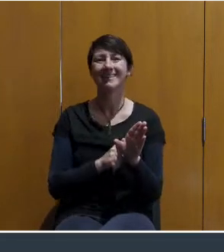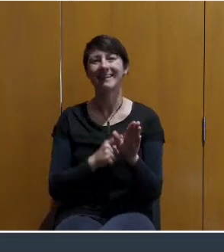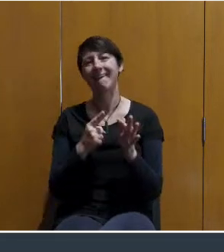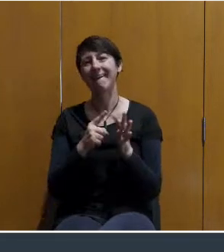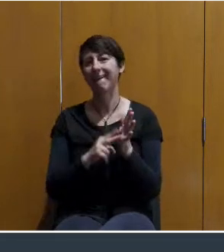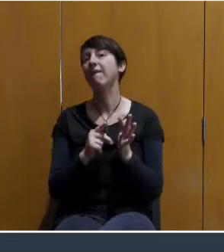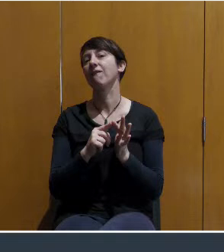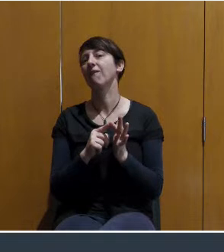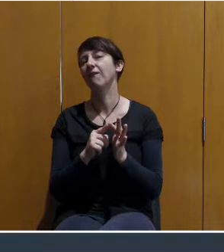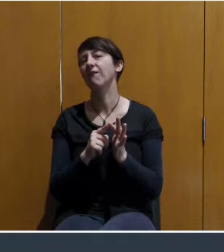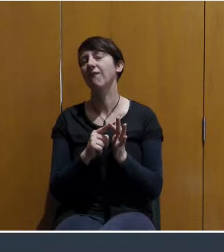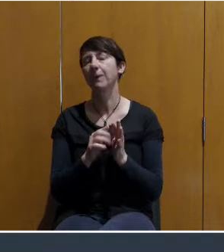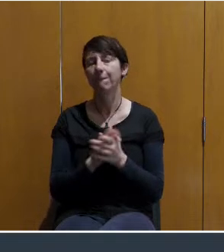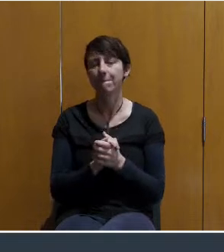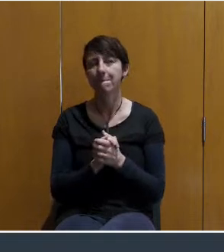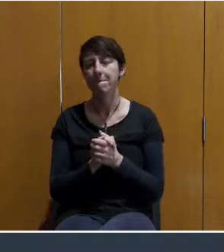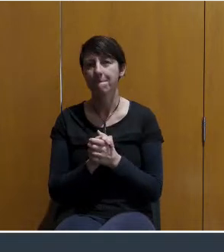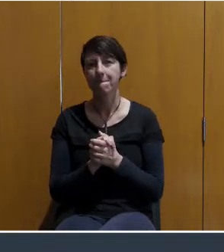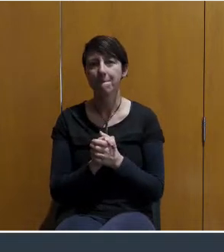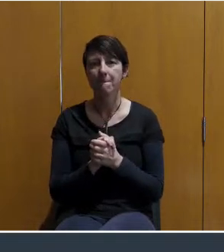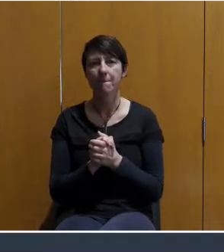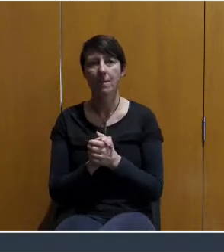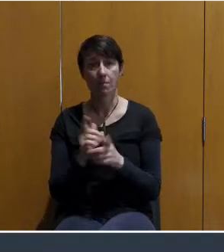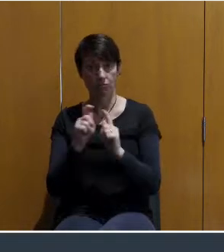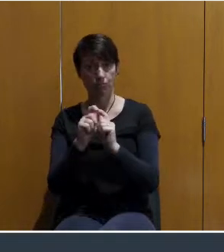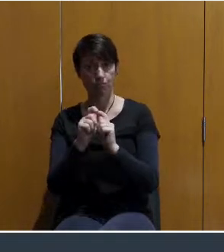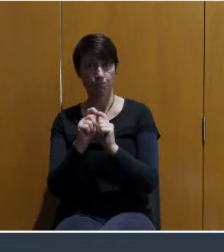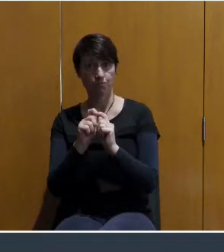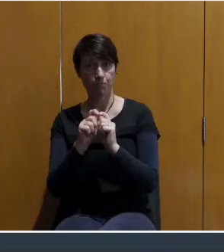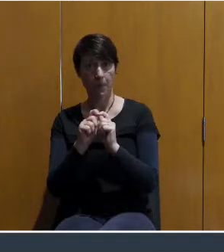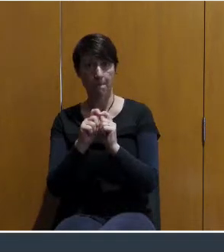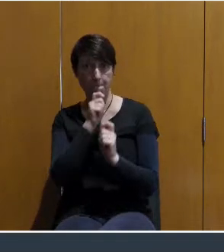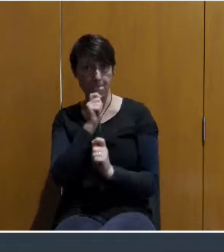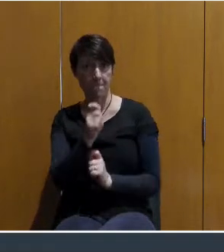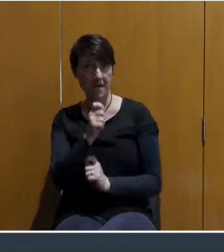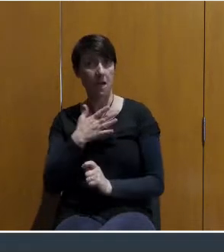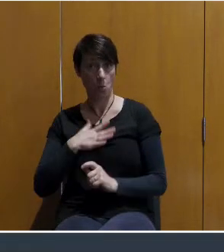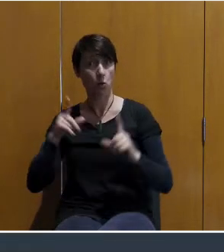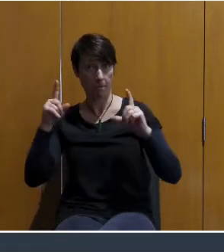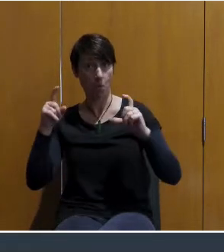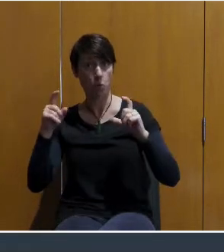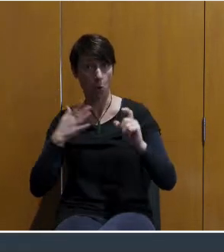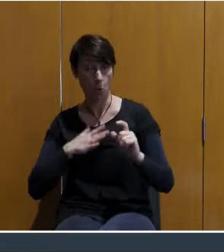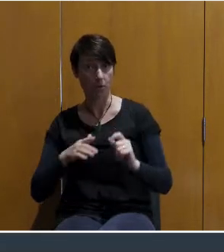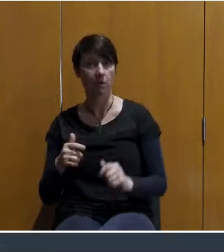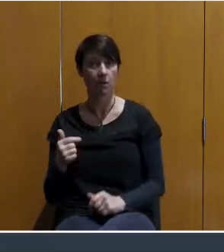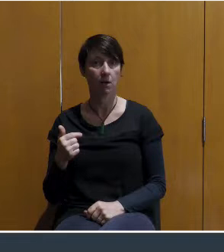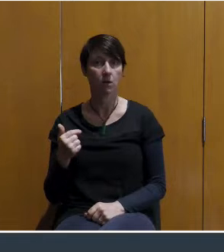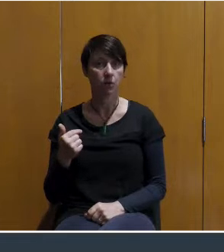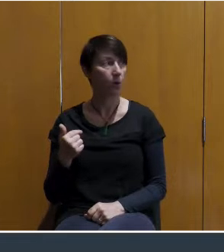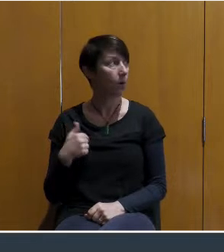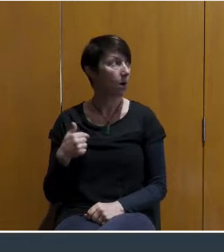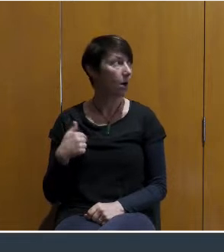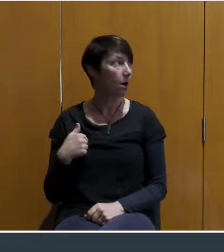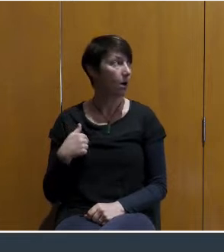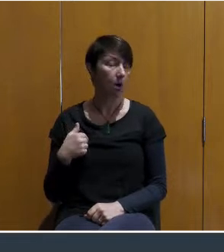we went down to one of the nests we knew needed banding, and we trapped and collected an